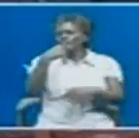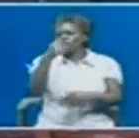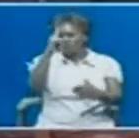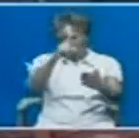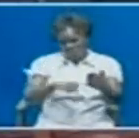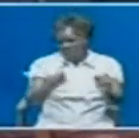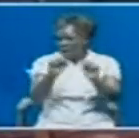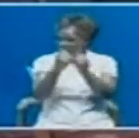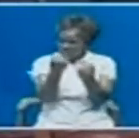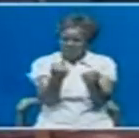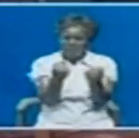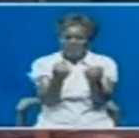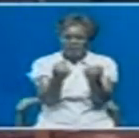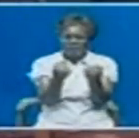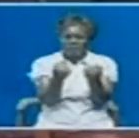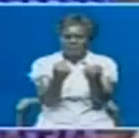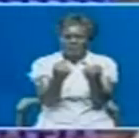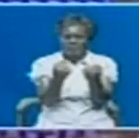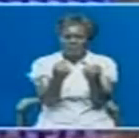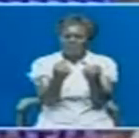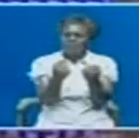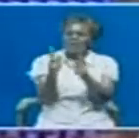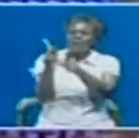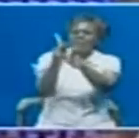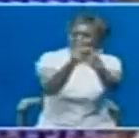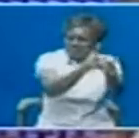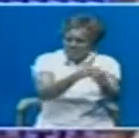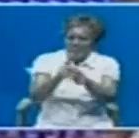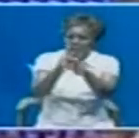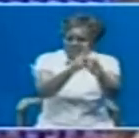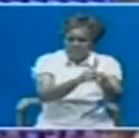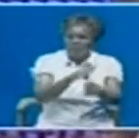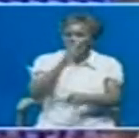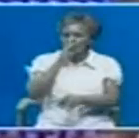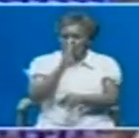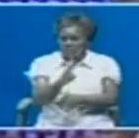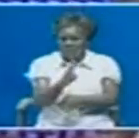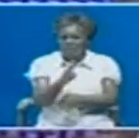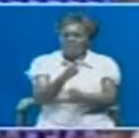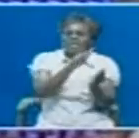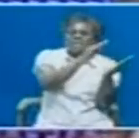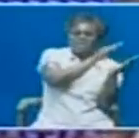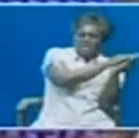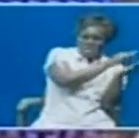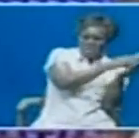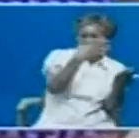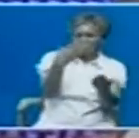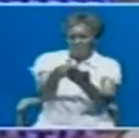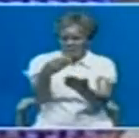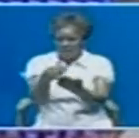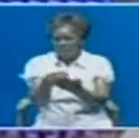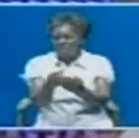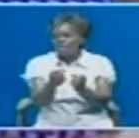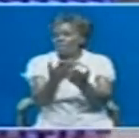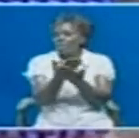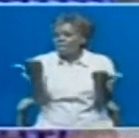this was to happen? Well, they just have to be careful, make sure to put enough money away, you know, so that if